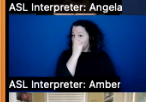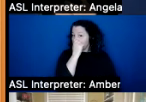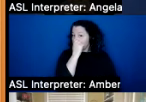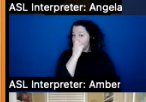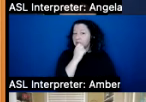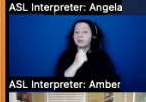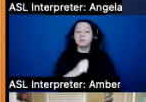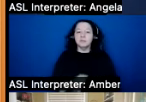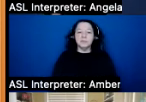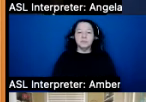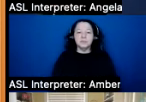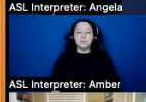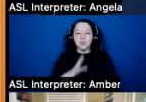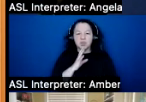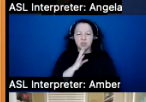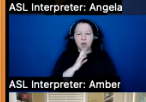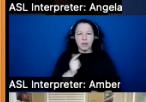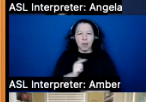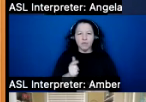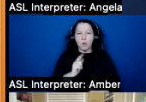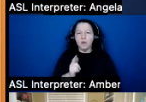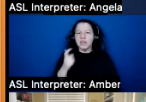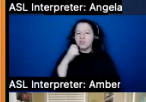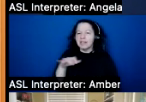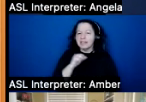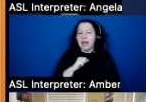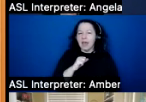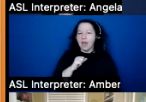He does left, but I saw Patrick.